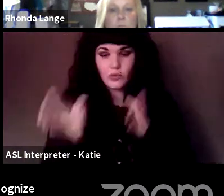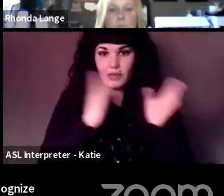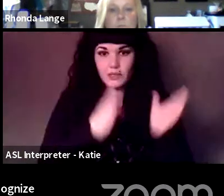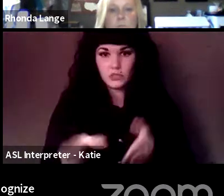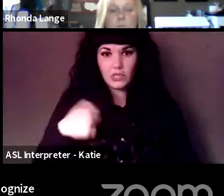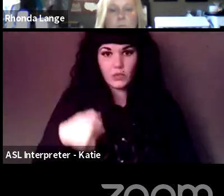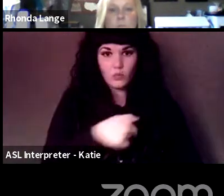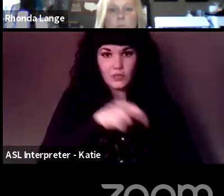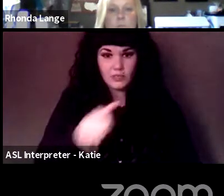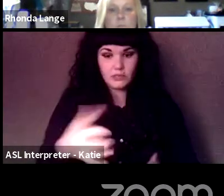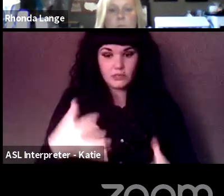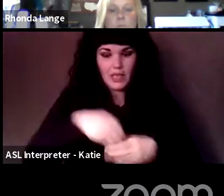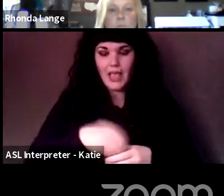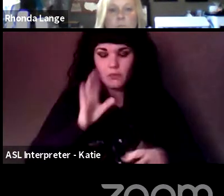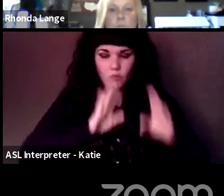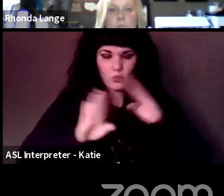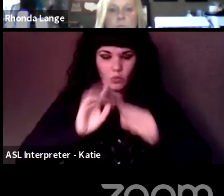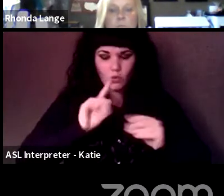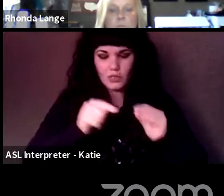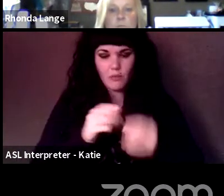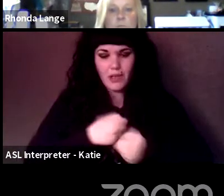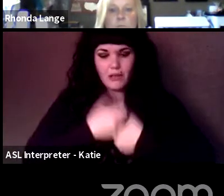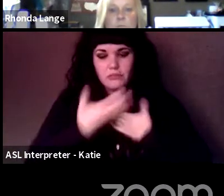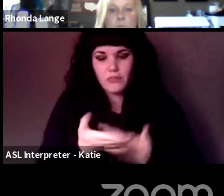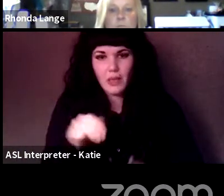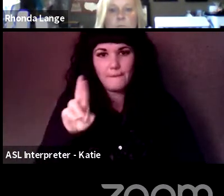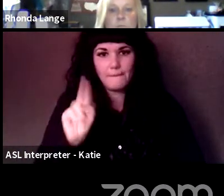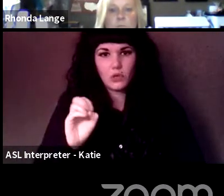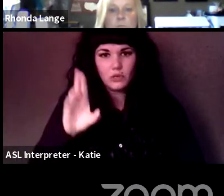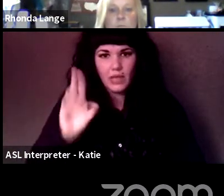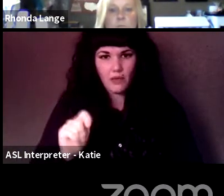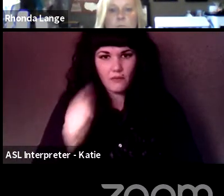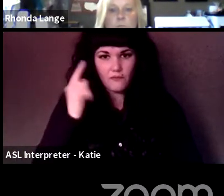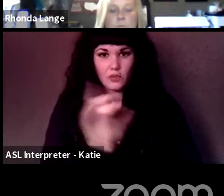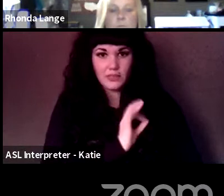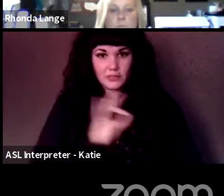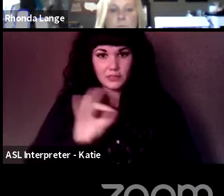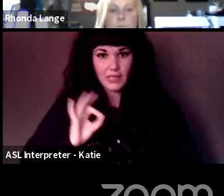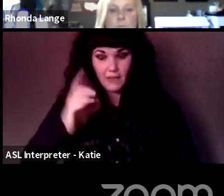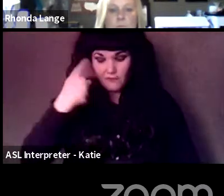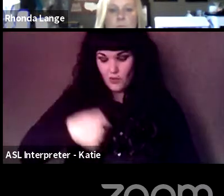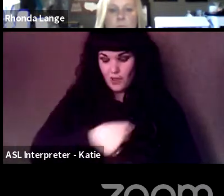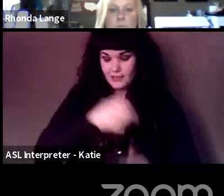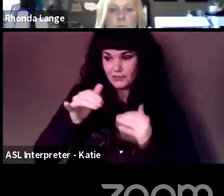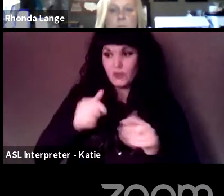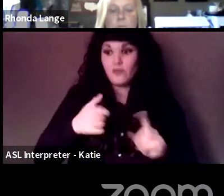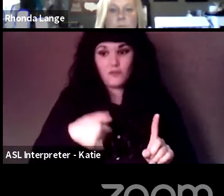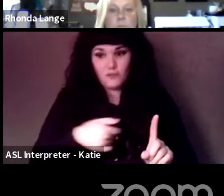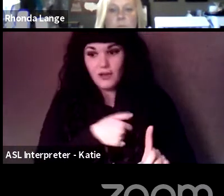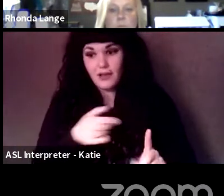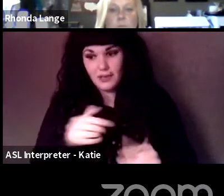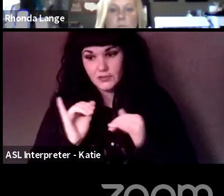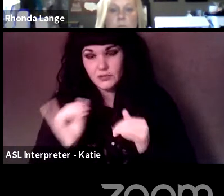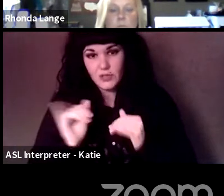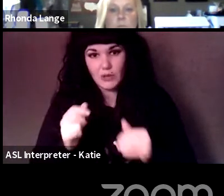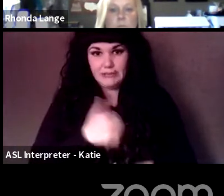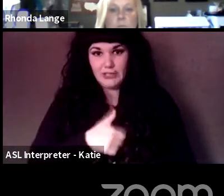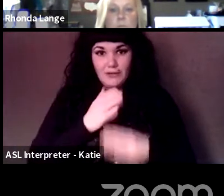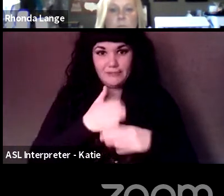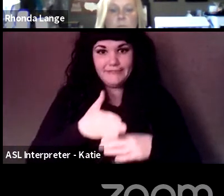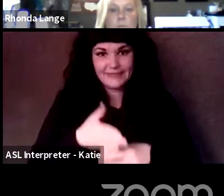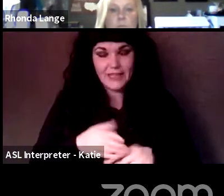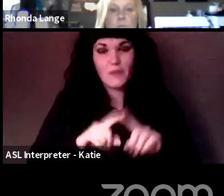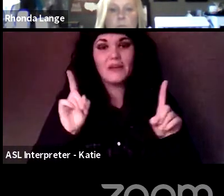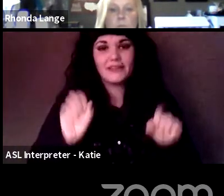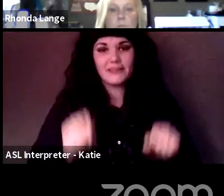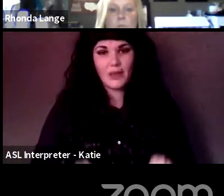burnout, frankly, about our staff and frankly us. Or us too. Sorry, I Yeah, interrupted. yours too. Yeah. So I just wanted to acknowledge that it's not